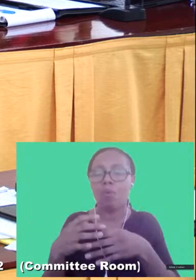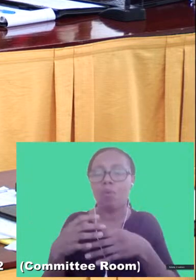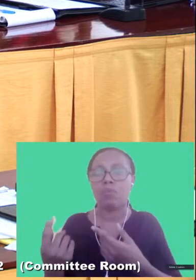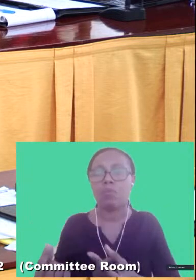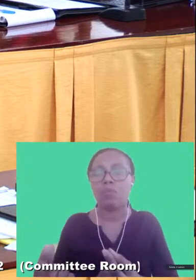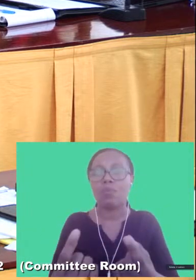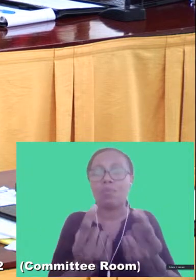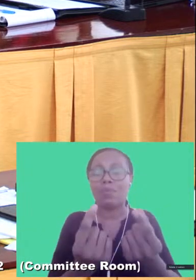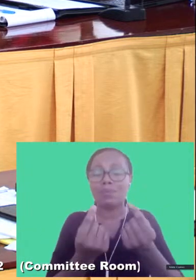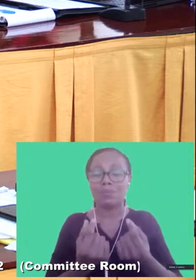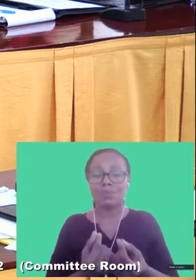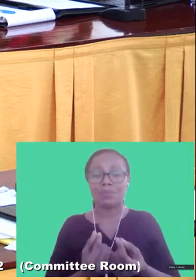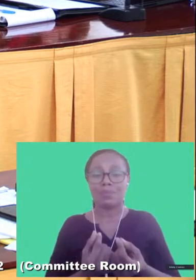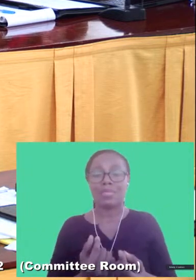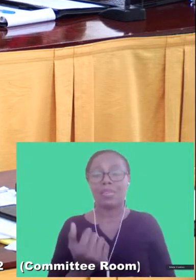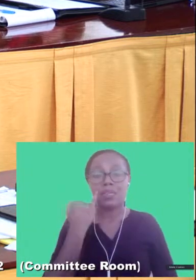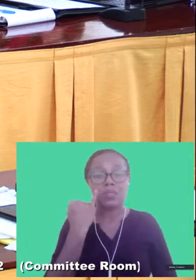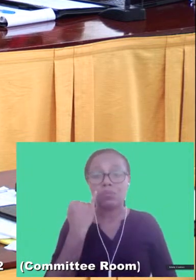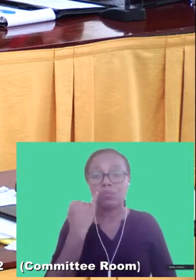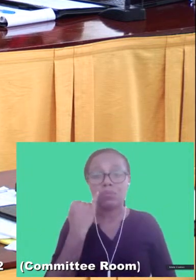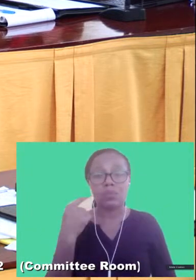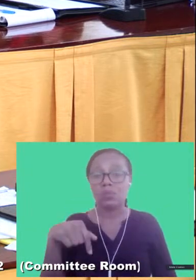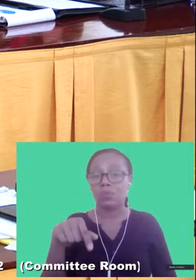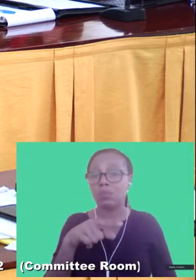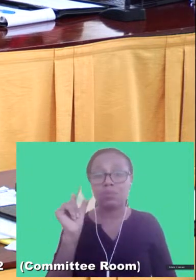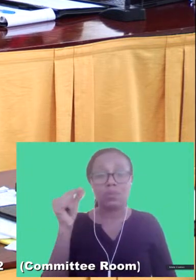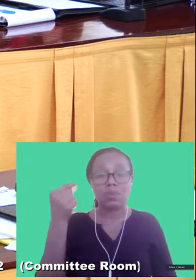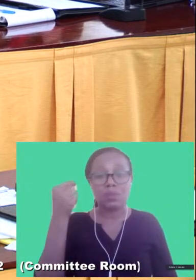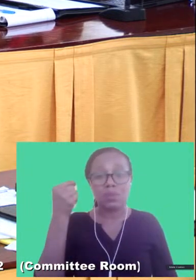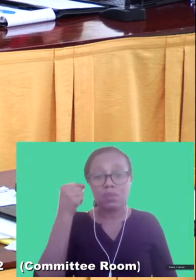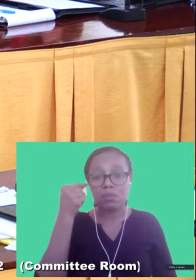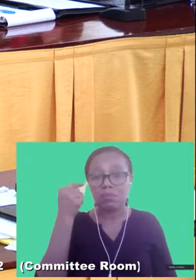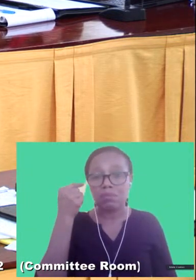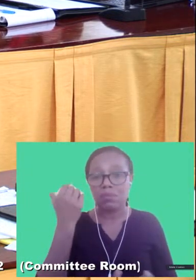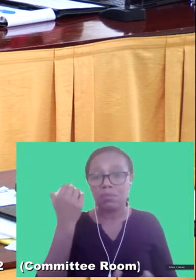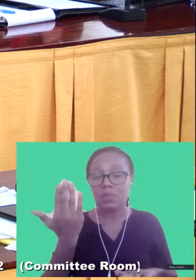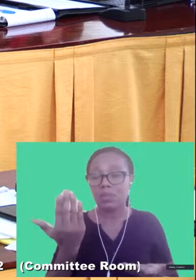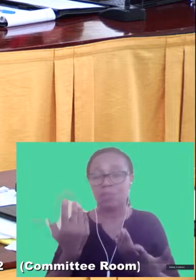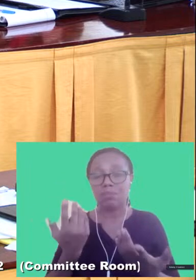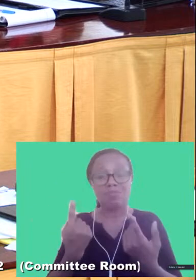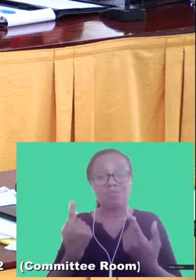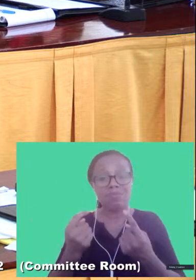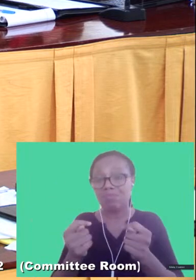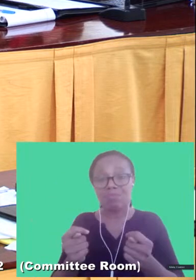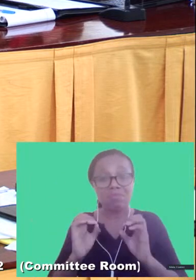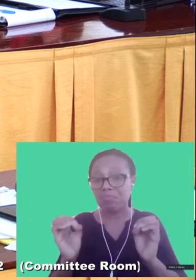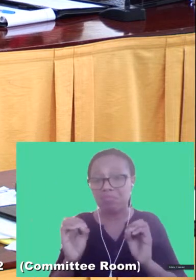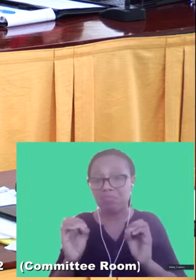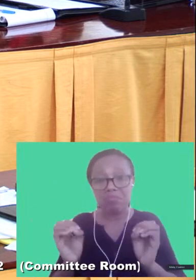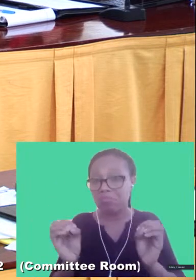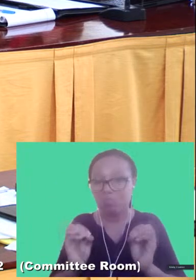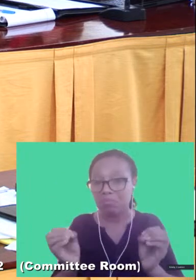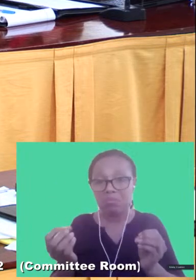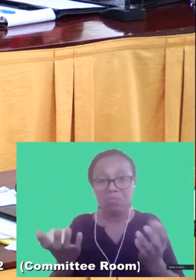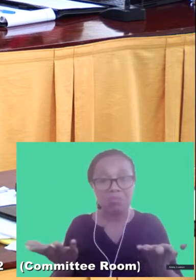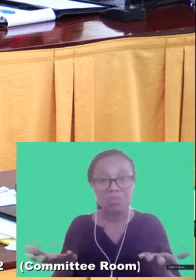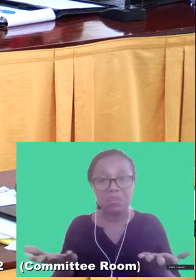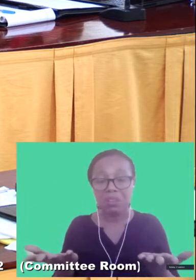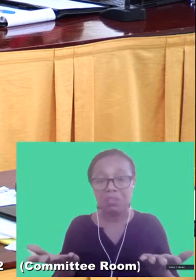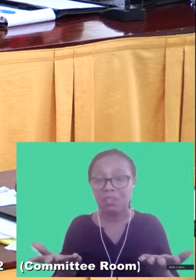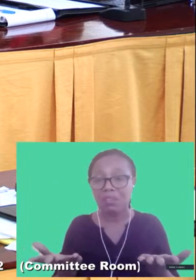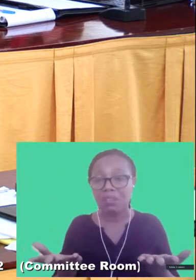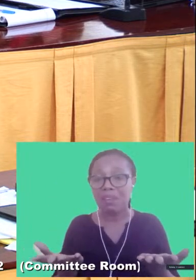that the entity which is charged with responsibility for energy delivery